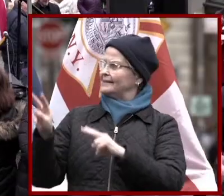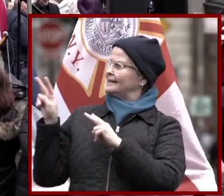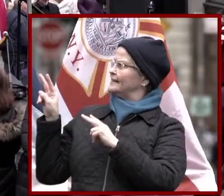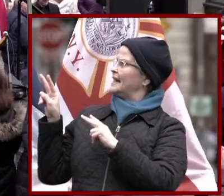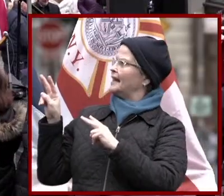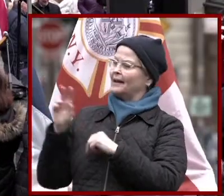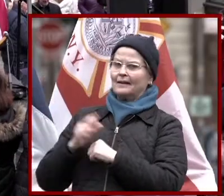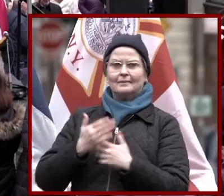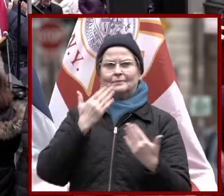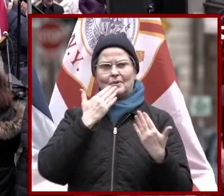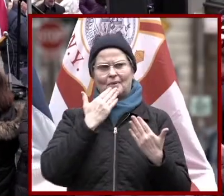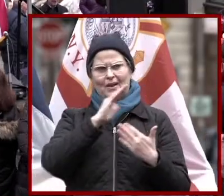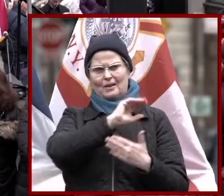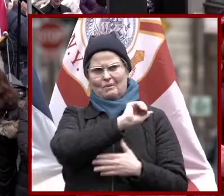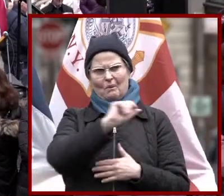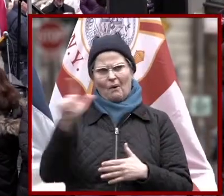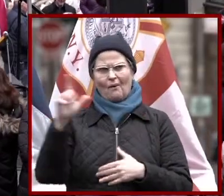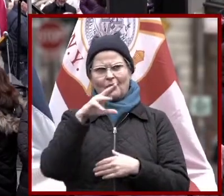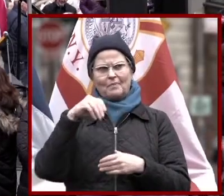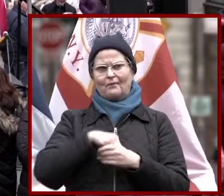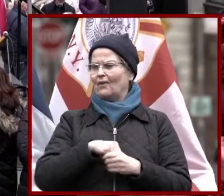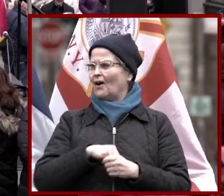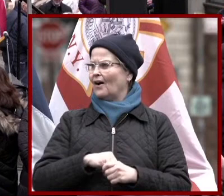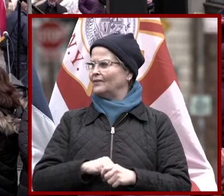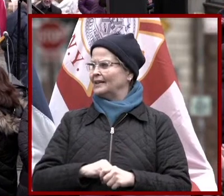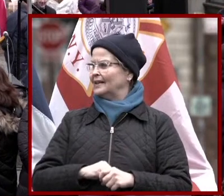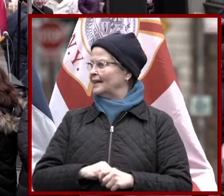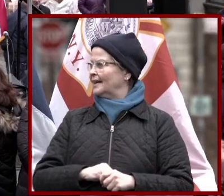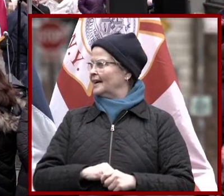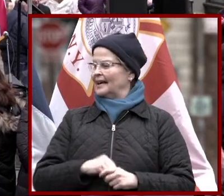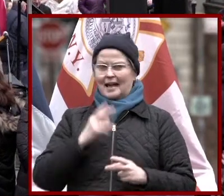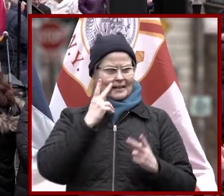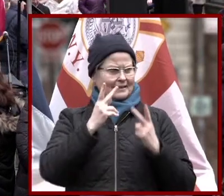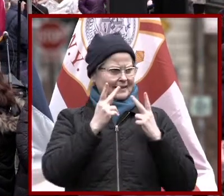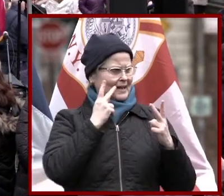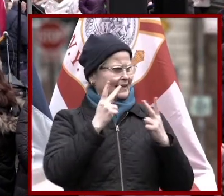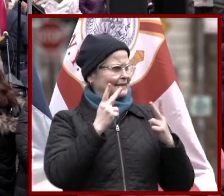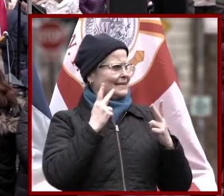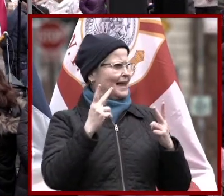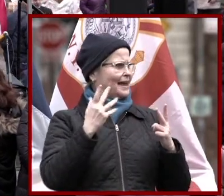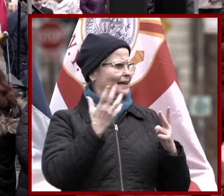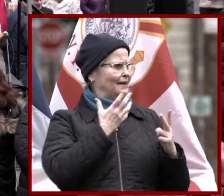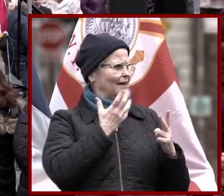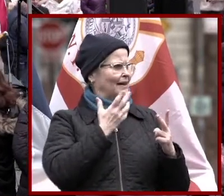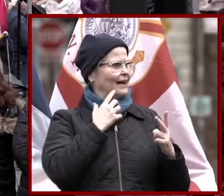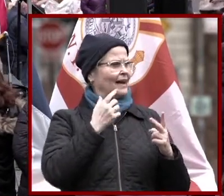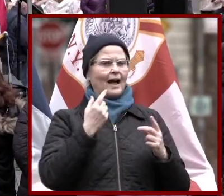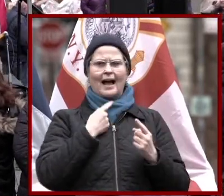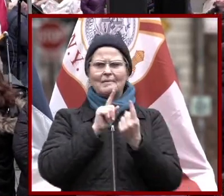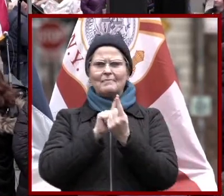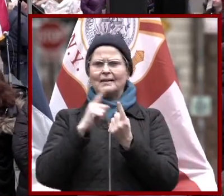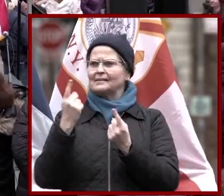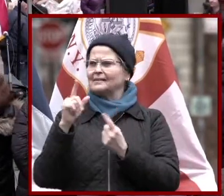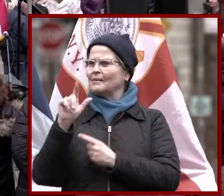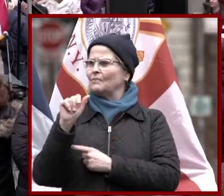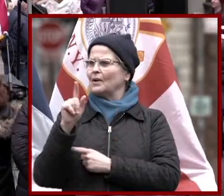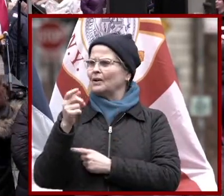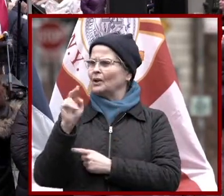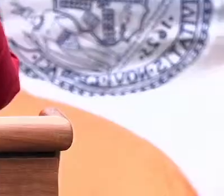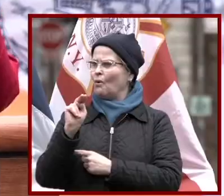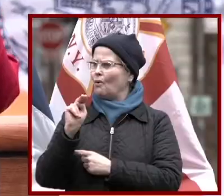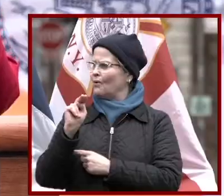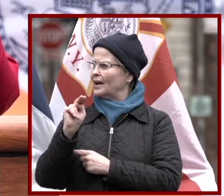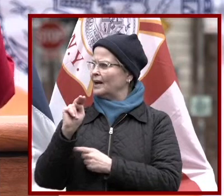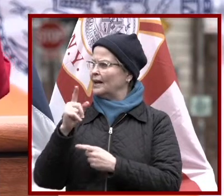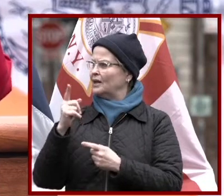for being part of this. I see so many faces of people, and I met somebody named Lauren. I don't know if she's here still.